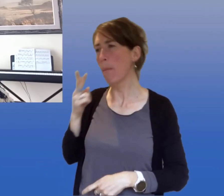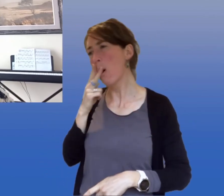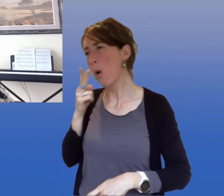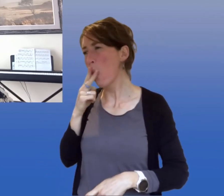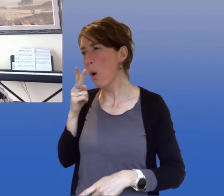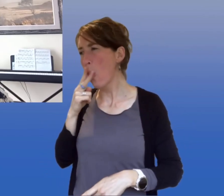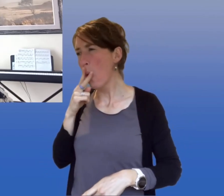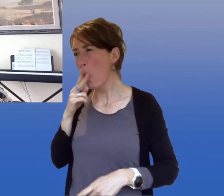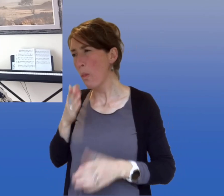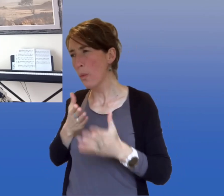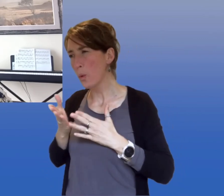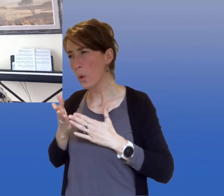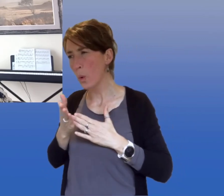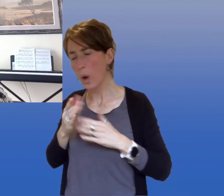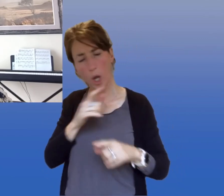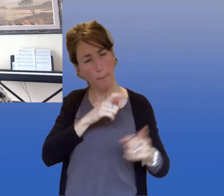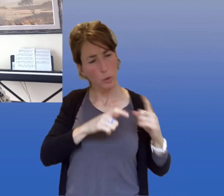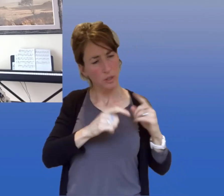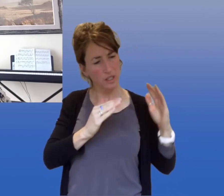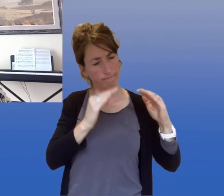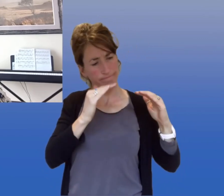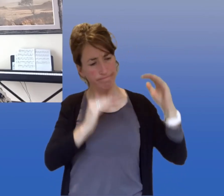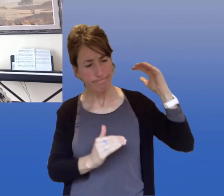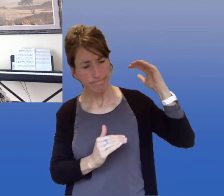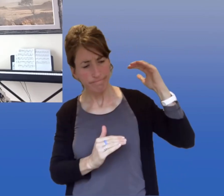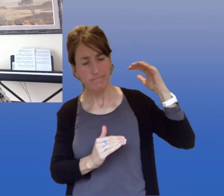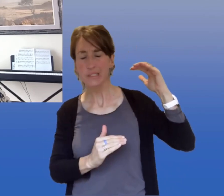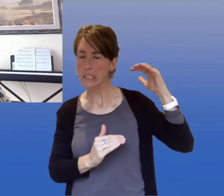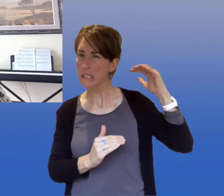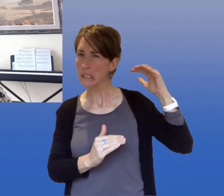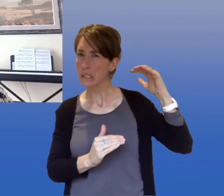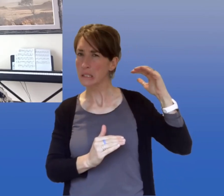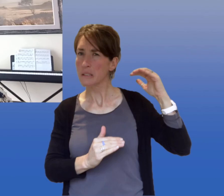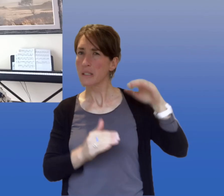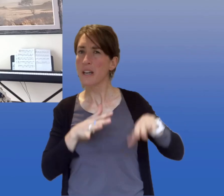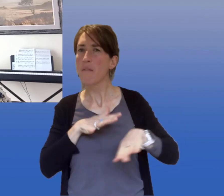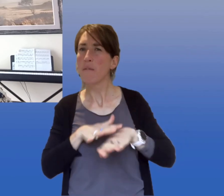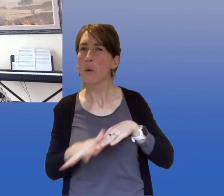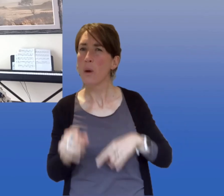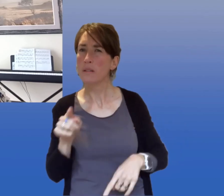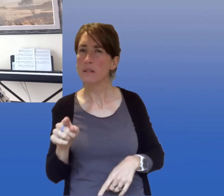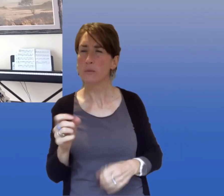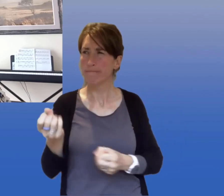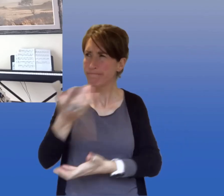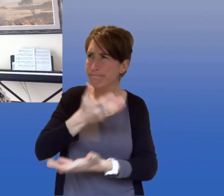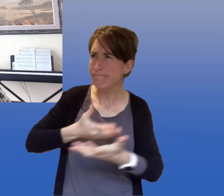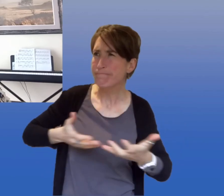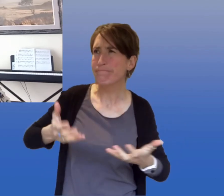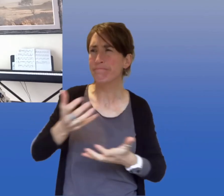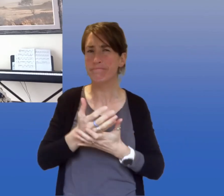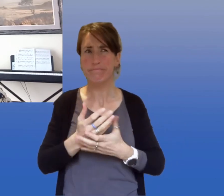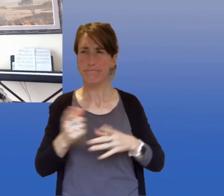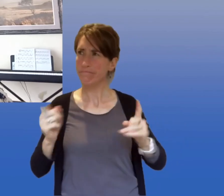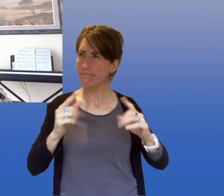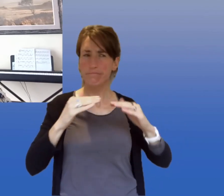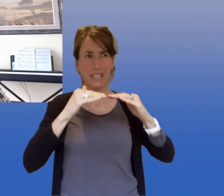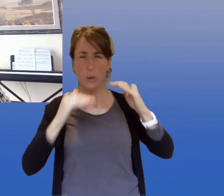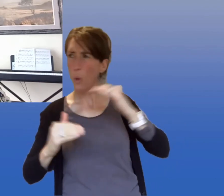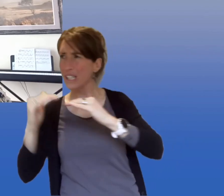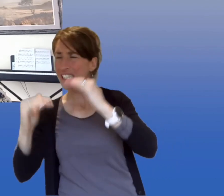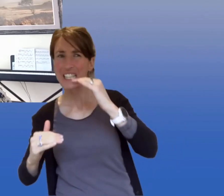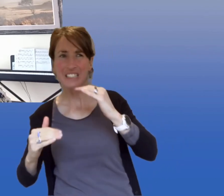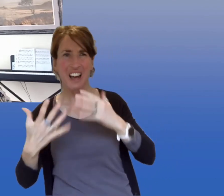at the tobacco strategy and tobacco use through that inequalities lens really laid that out for us. So we had a good